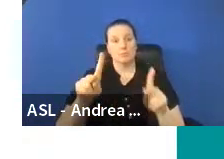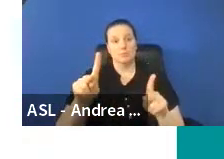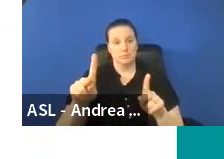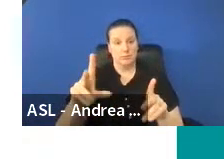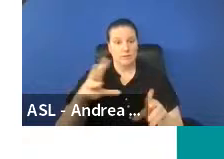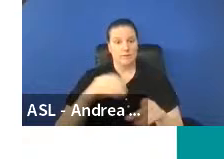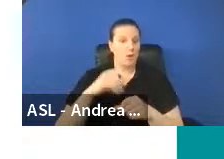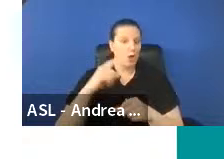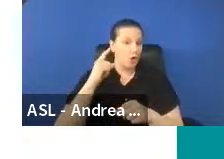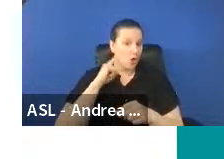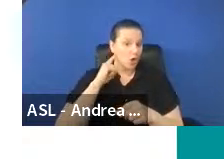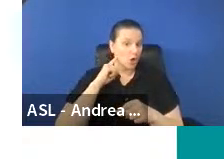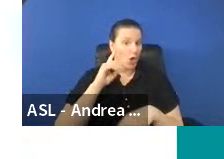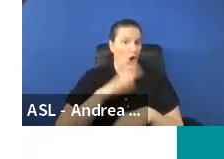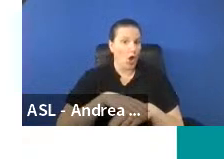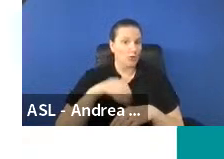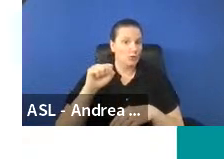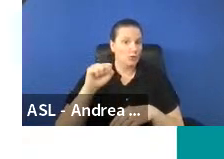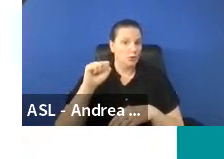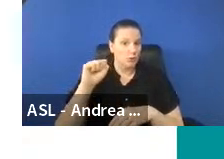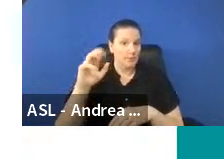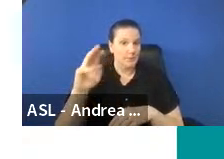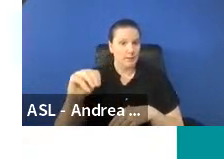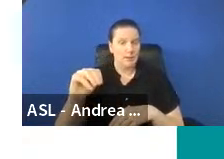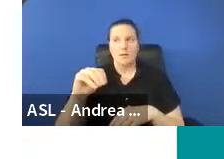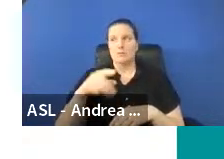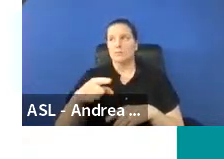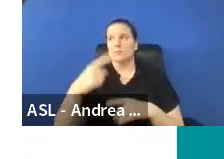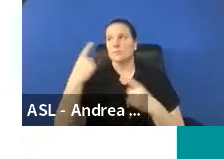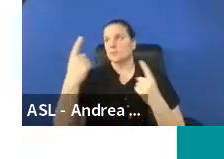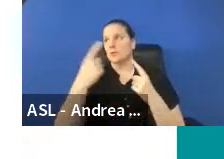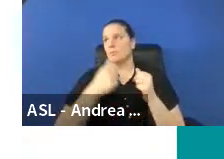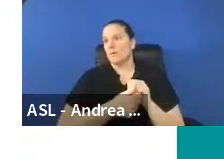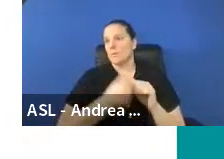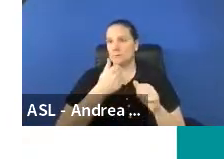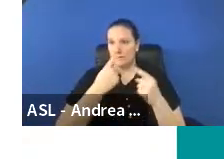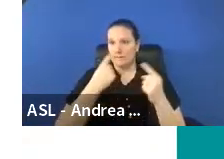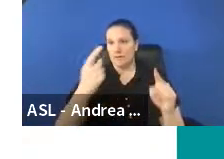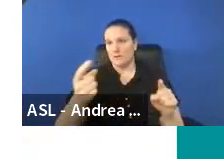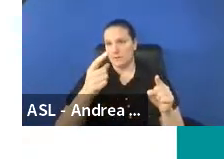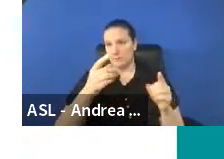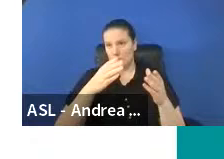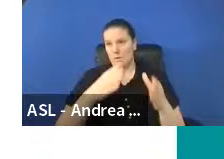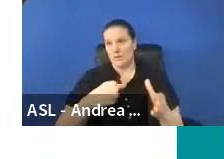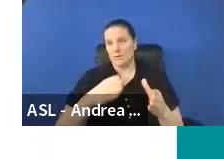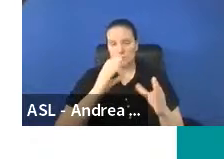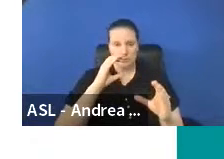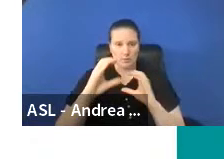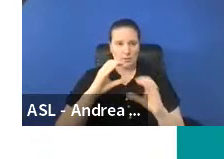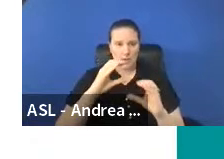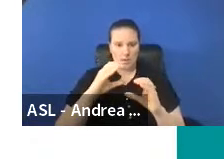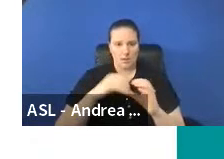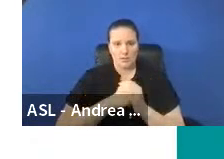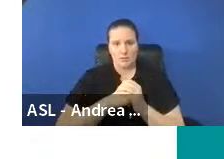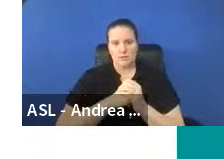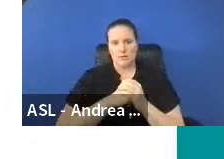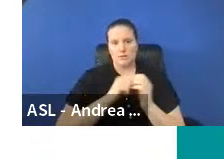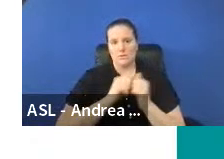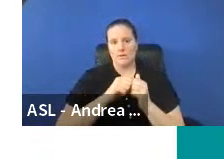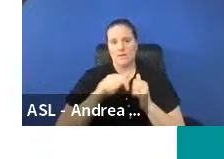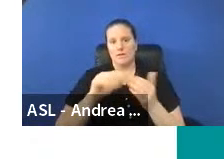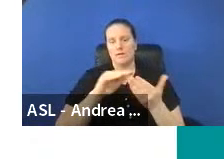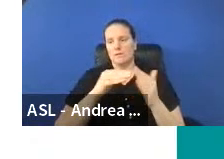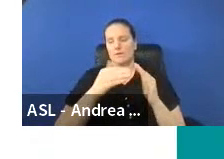heard via social media. So we consider that one of our most effective ways of communicating with the